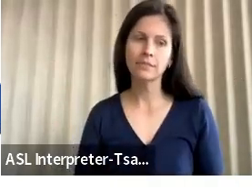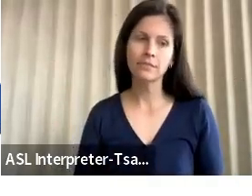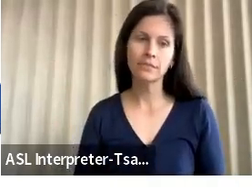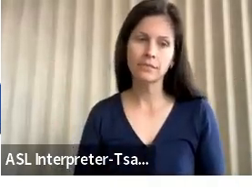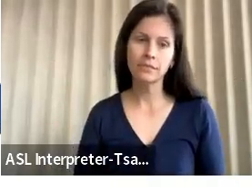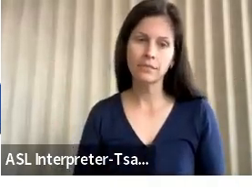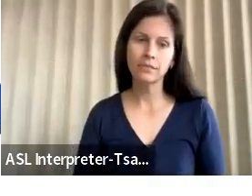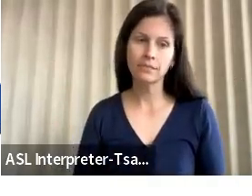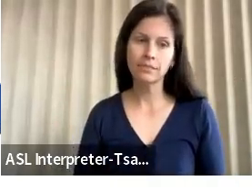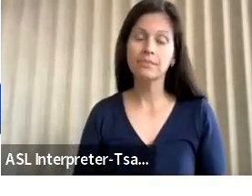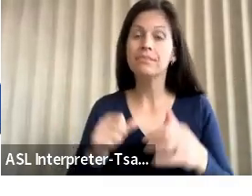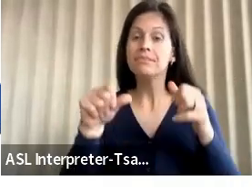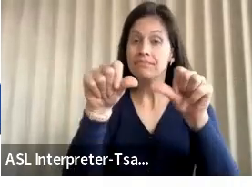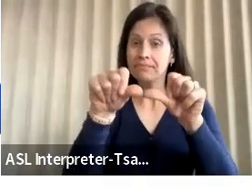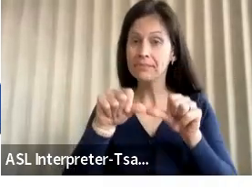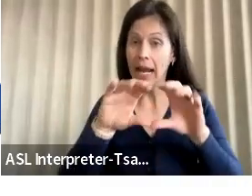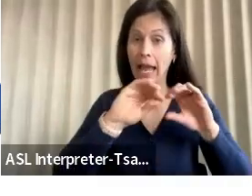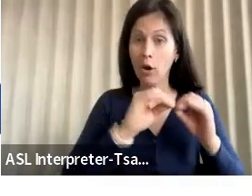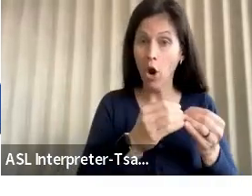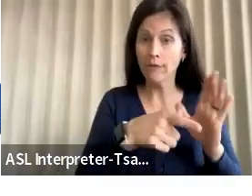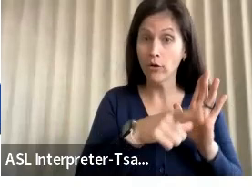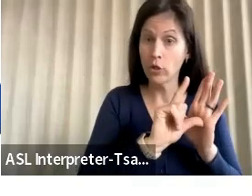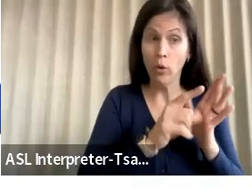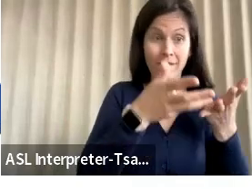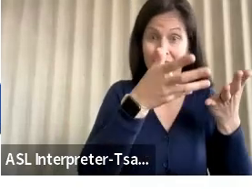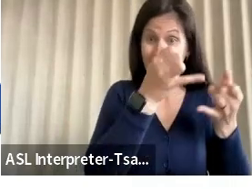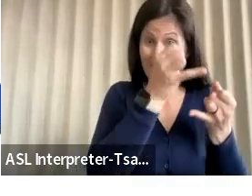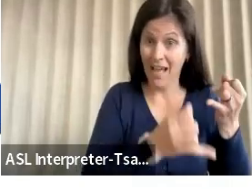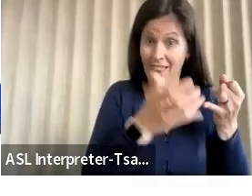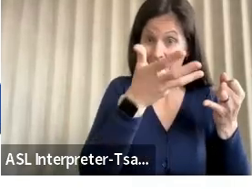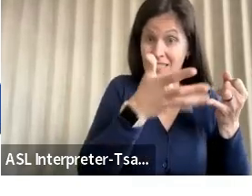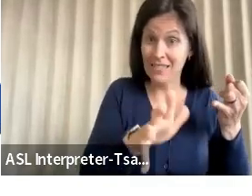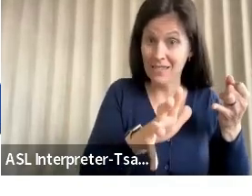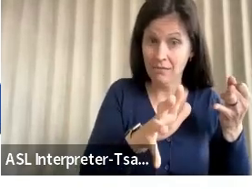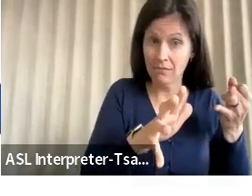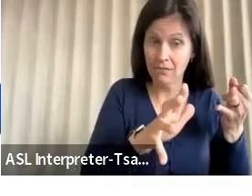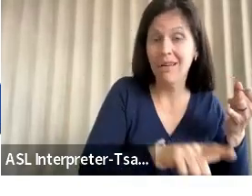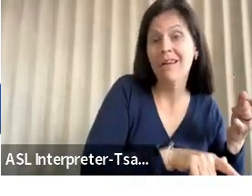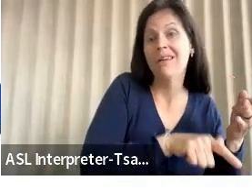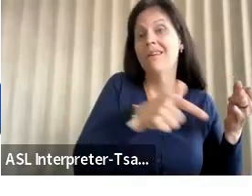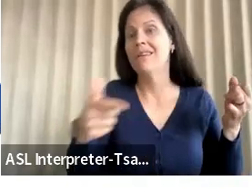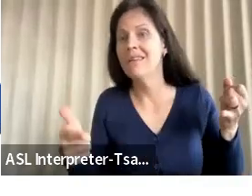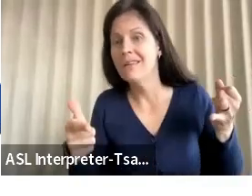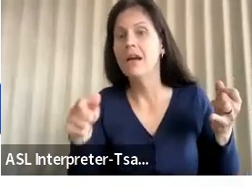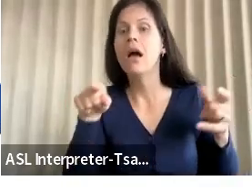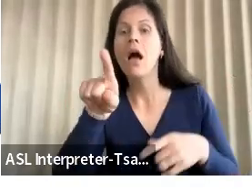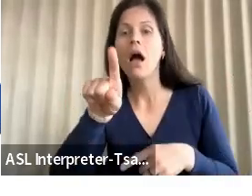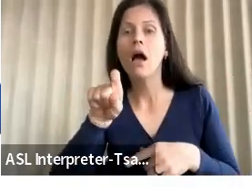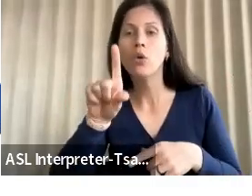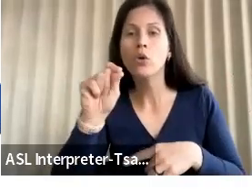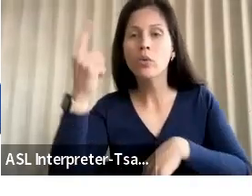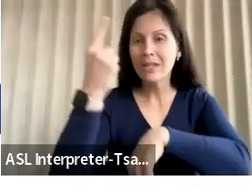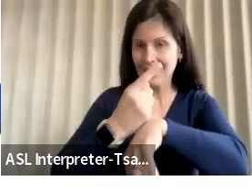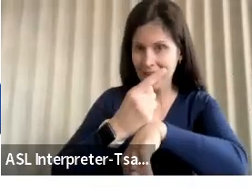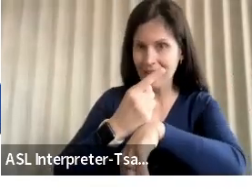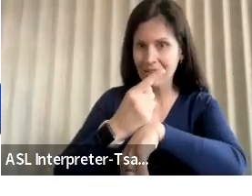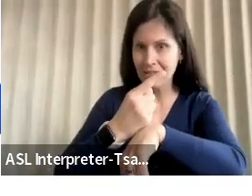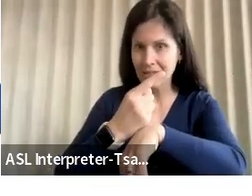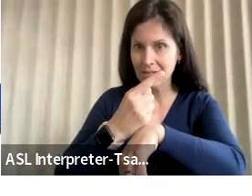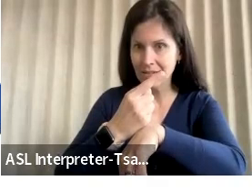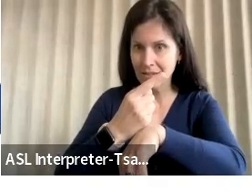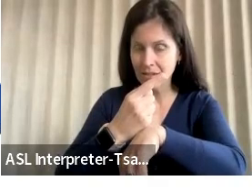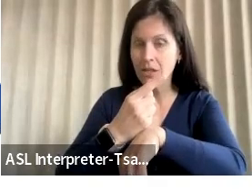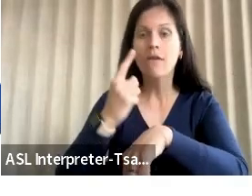After the area office review is finalized, you have 120 days to complete